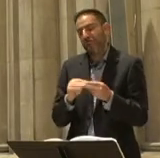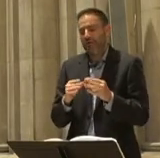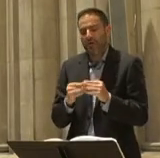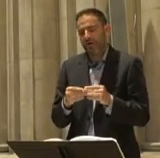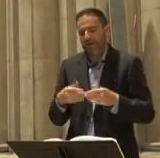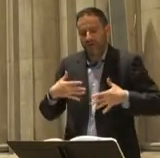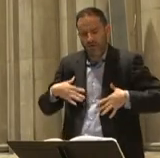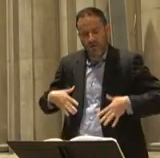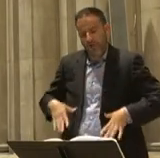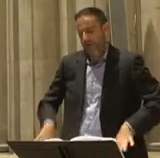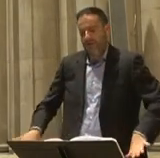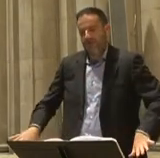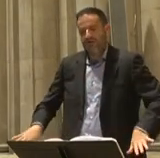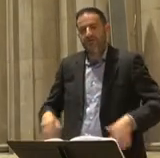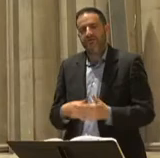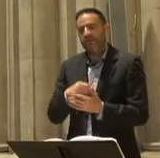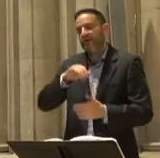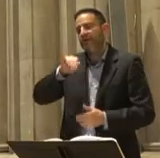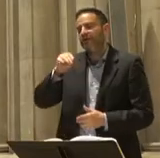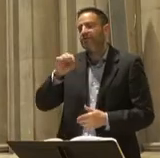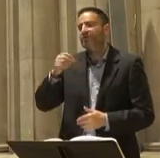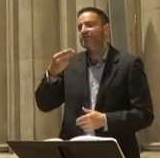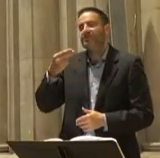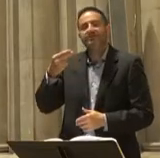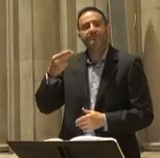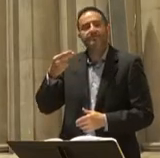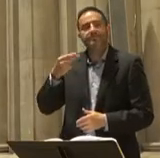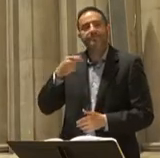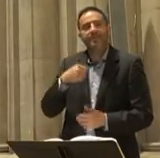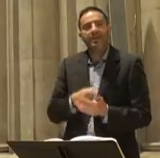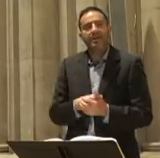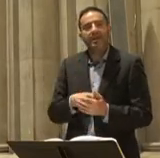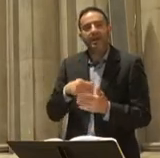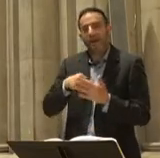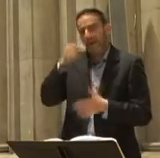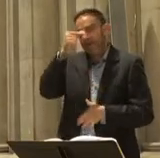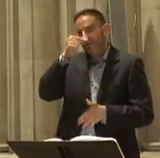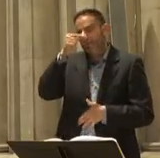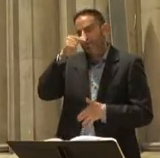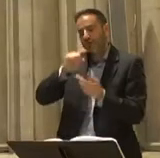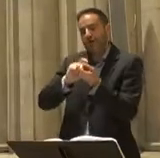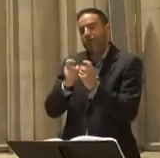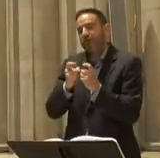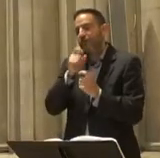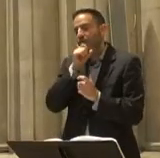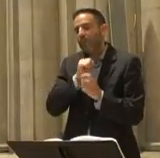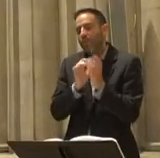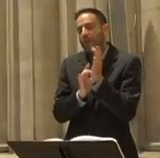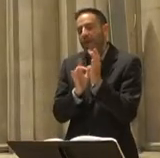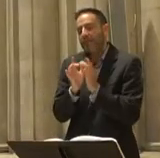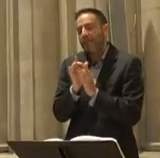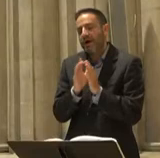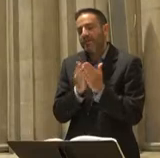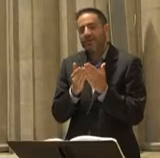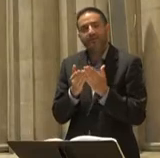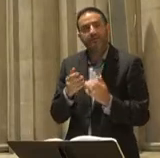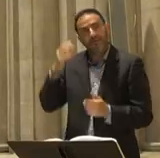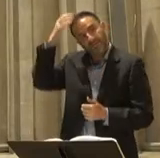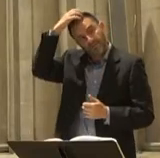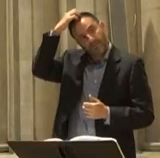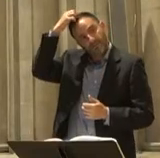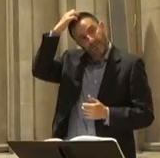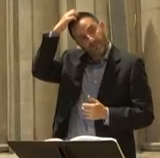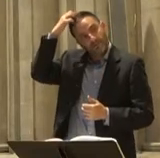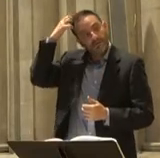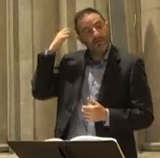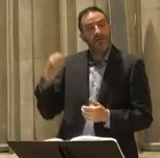sleeves, for Joseph in the Septuagint, the Greek translation of the old Bible, which the Christians in Jesus' time